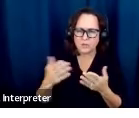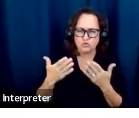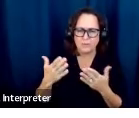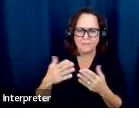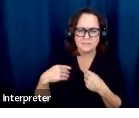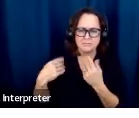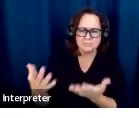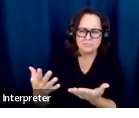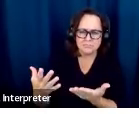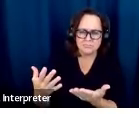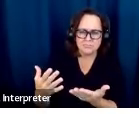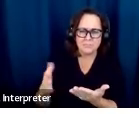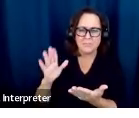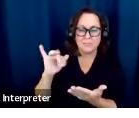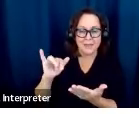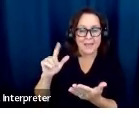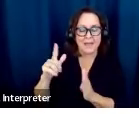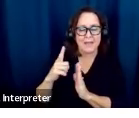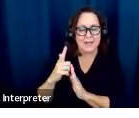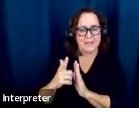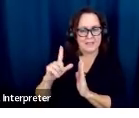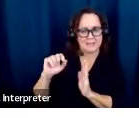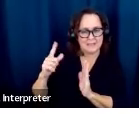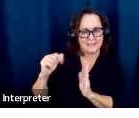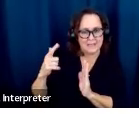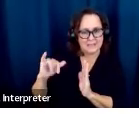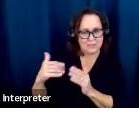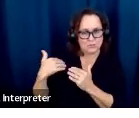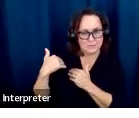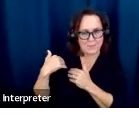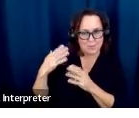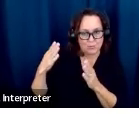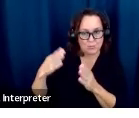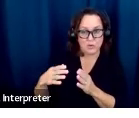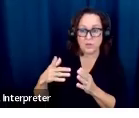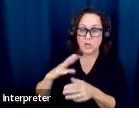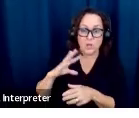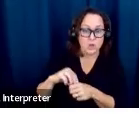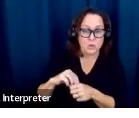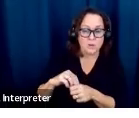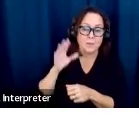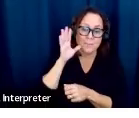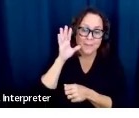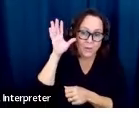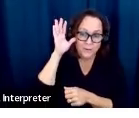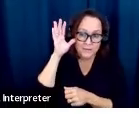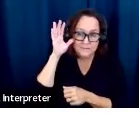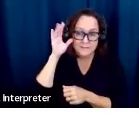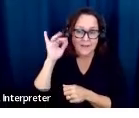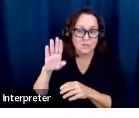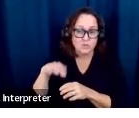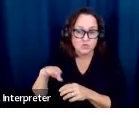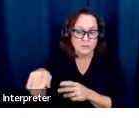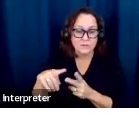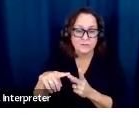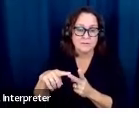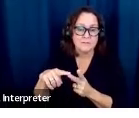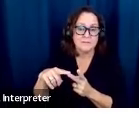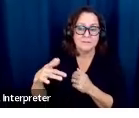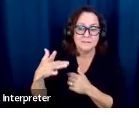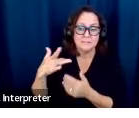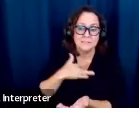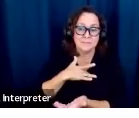legally responsible individual. Legally responsible individuals include the parent of a minor child, a spouse of a waiver participant,